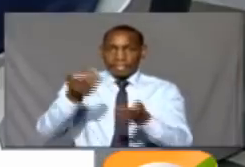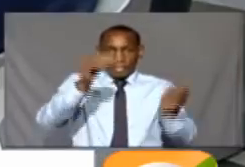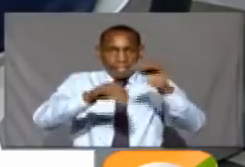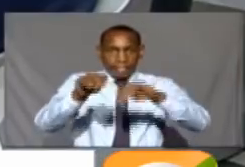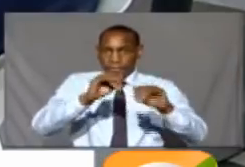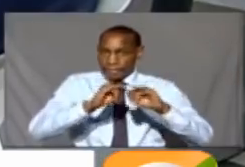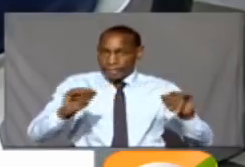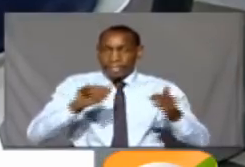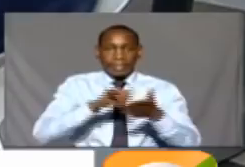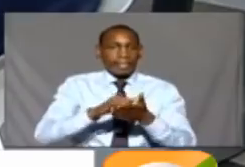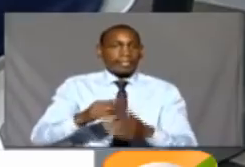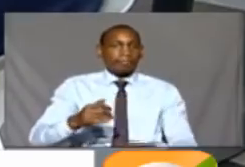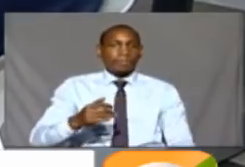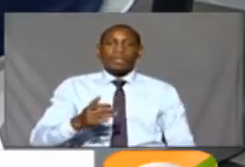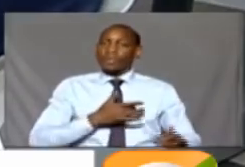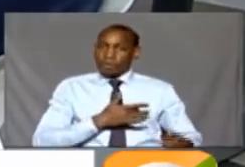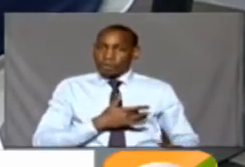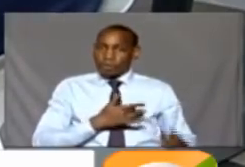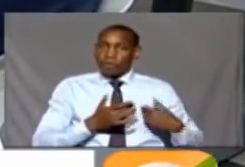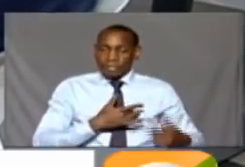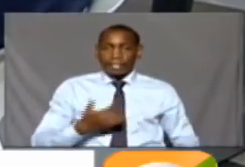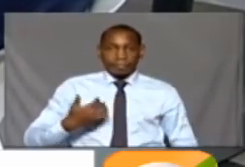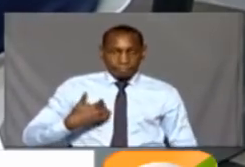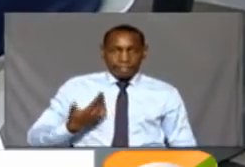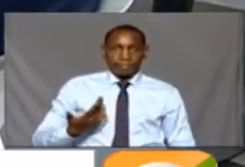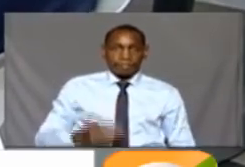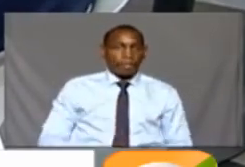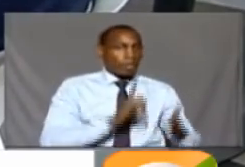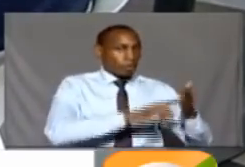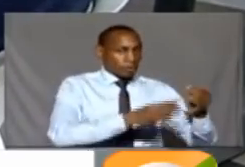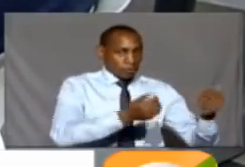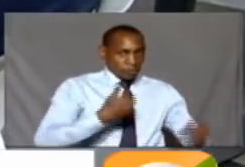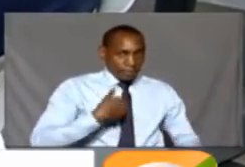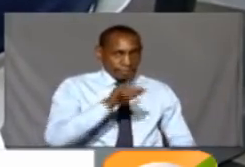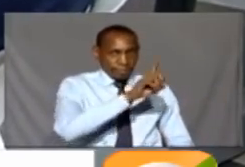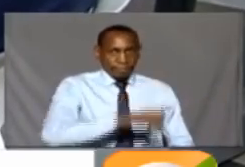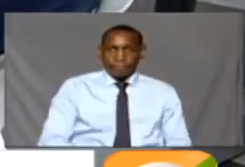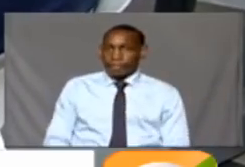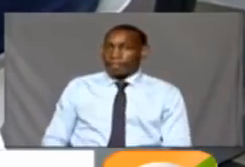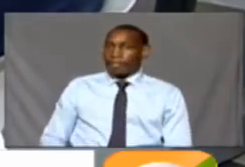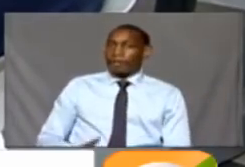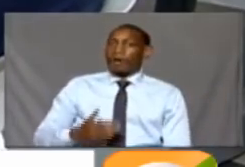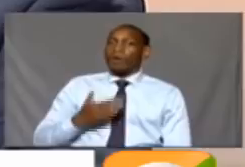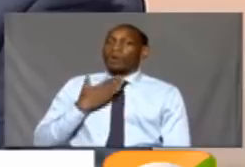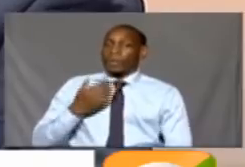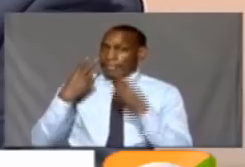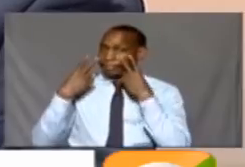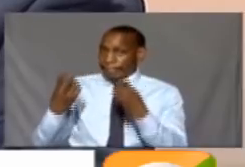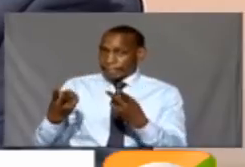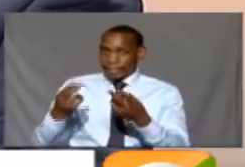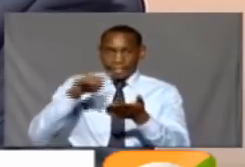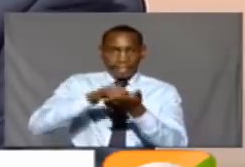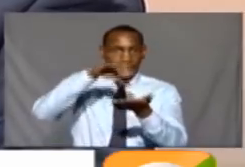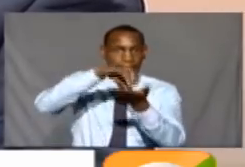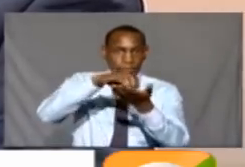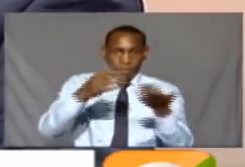That concerns me immensely. What solutions do you have? What are you putting on the table? I would want to see a situation